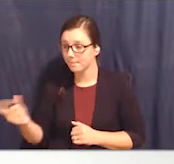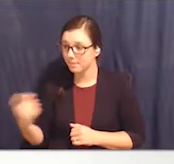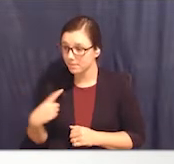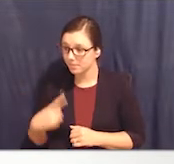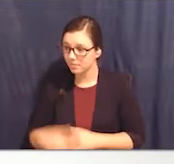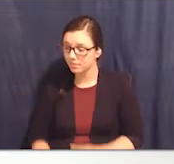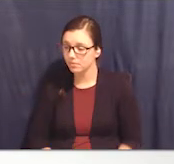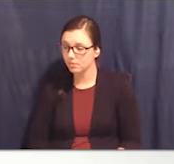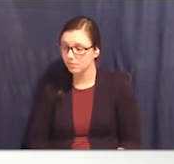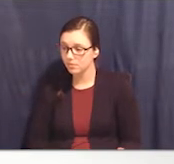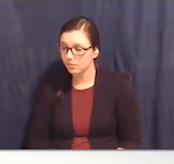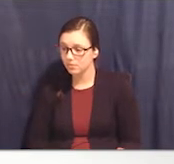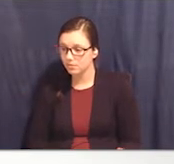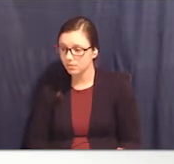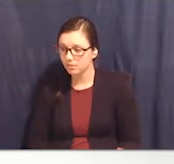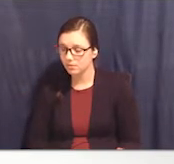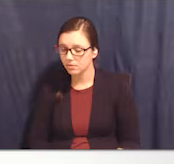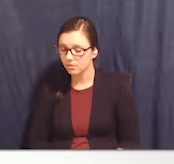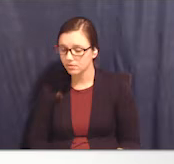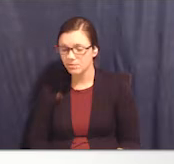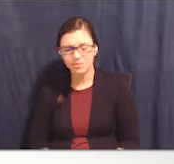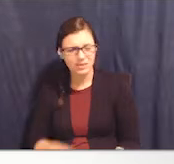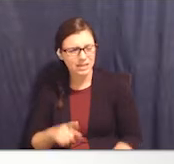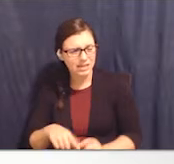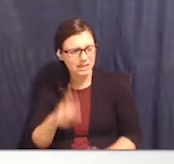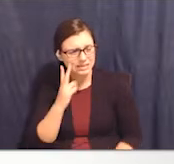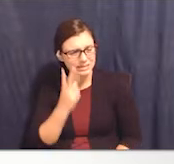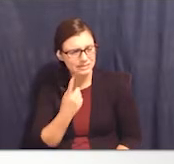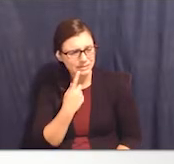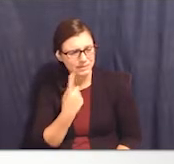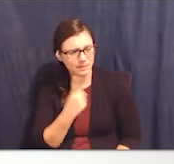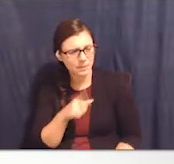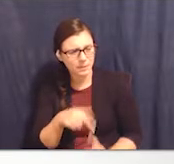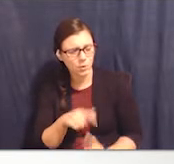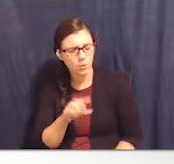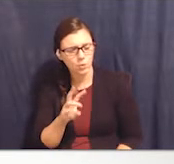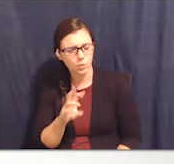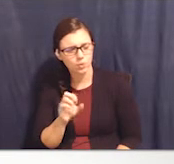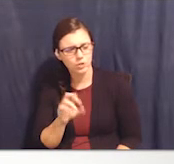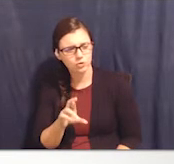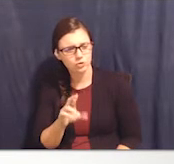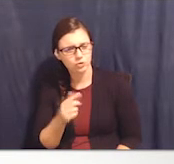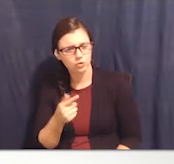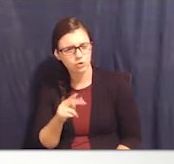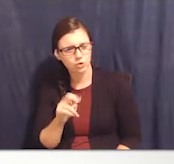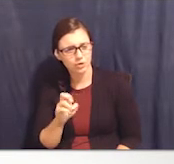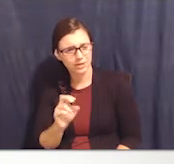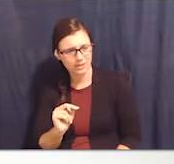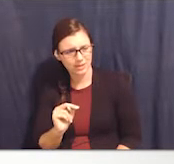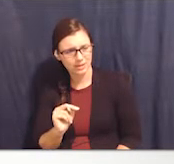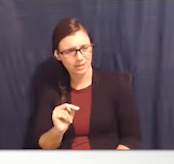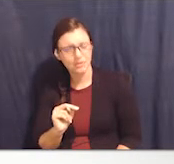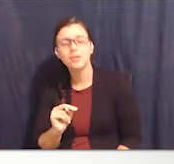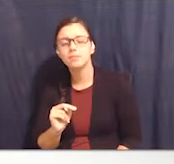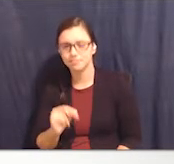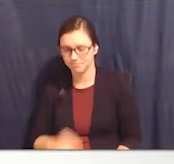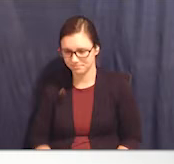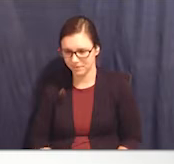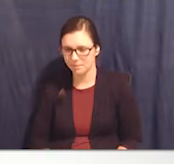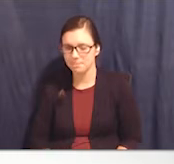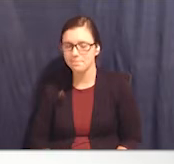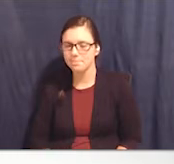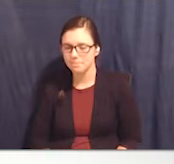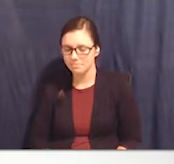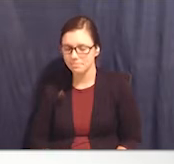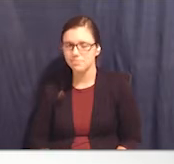Post-Secondary Comprehensive Transition Program, then you've seen one Florida Post-Secondary Comprehensive Transition Program. Some are